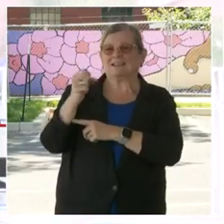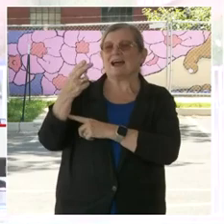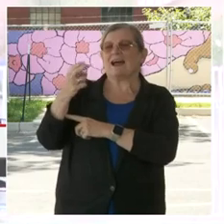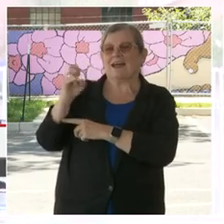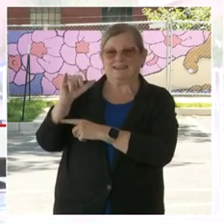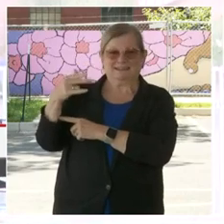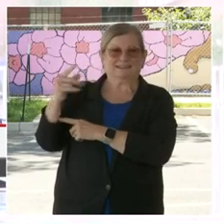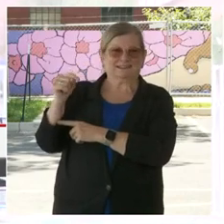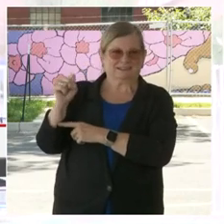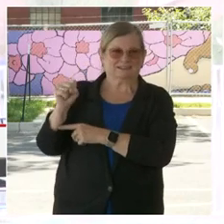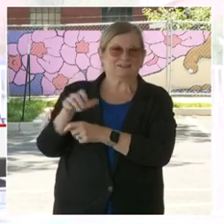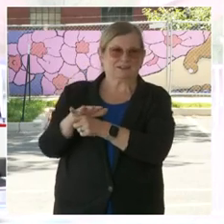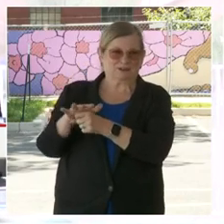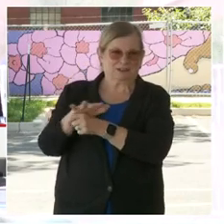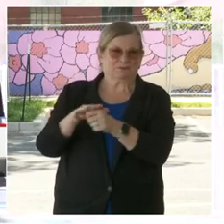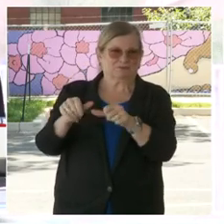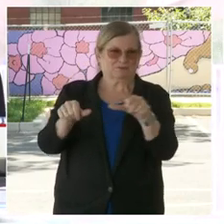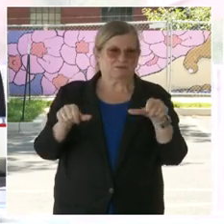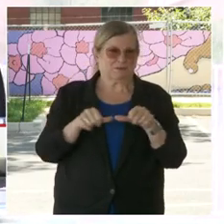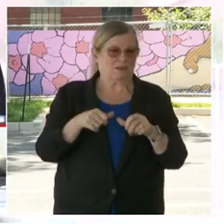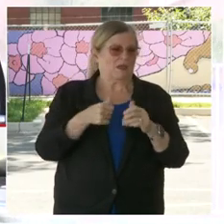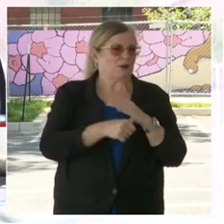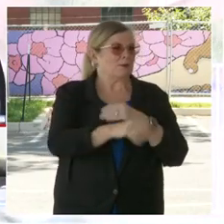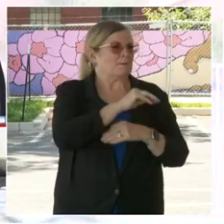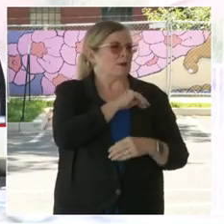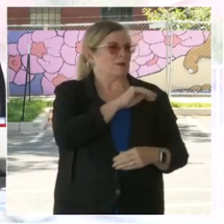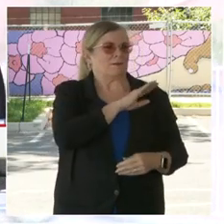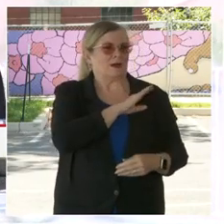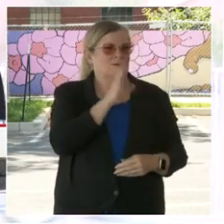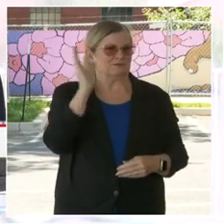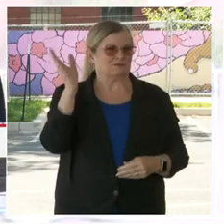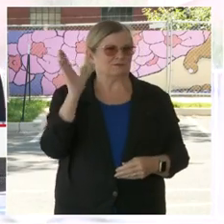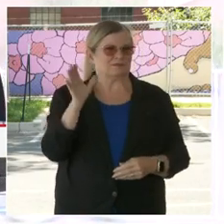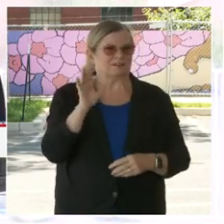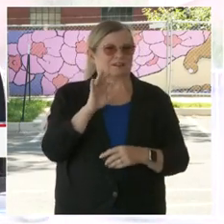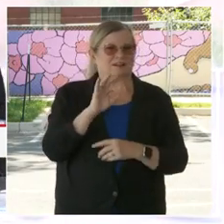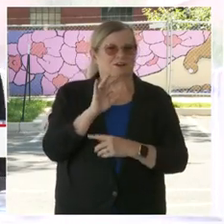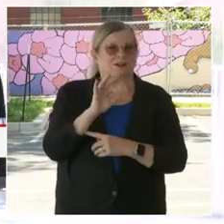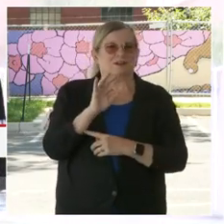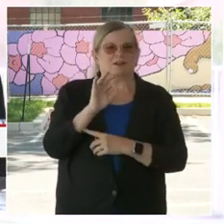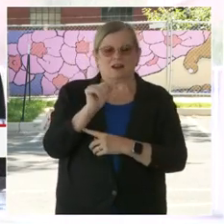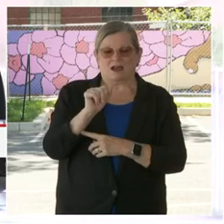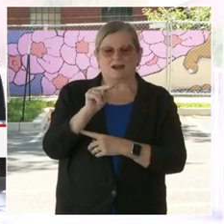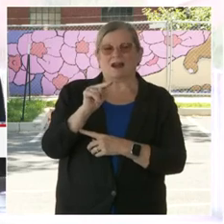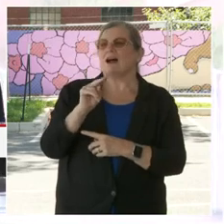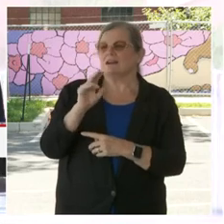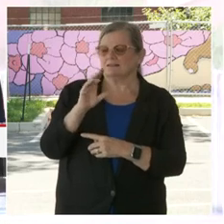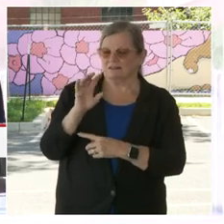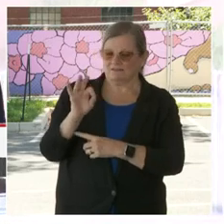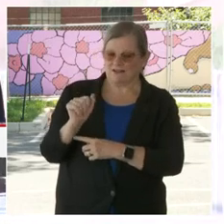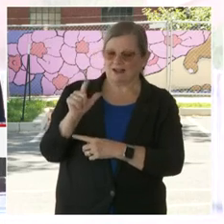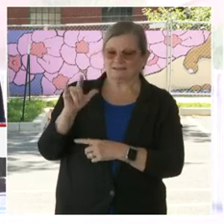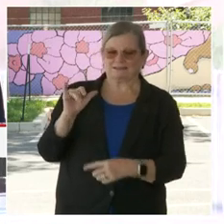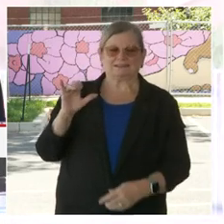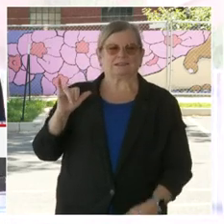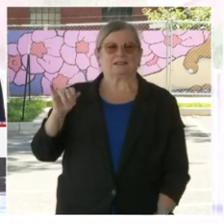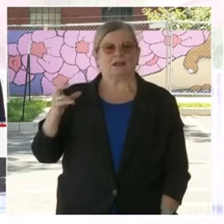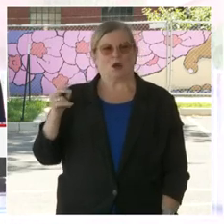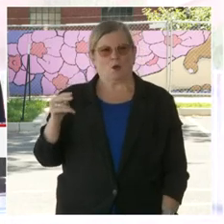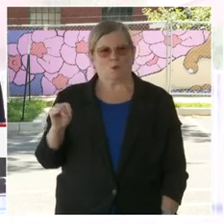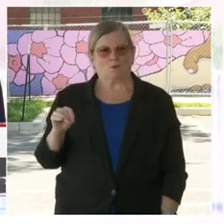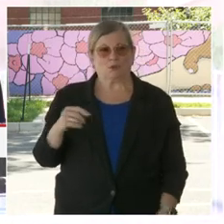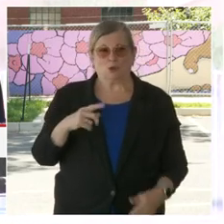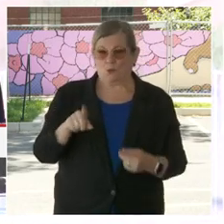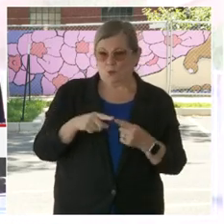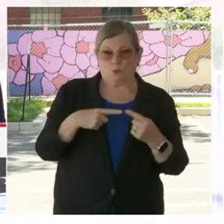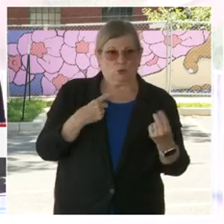Bowser and Deputy Mayor John Falchecchio. So when we do these groundbreakers, I always like to run it back because they always